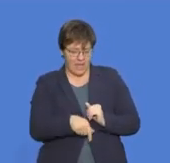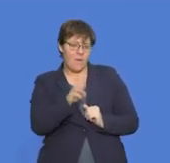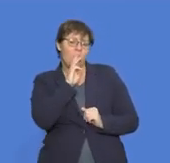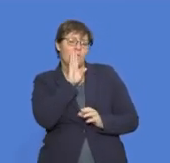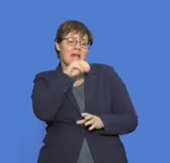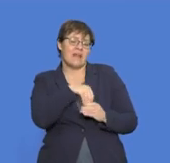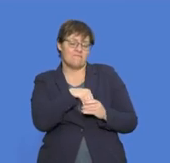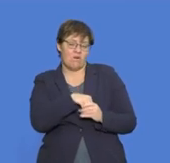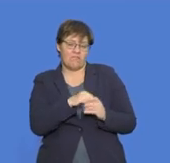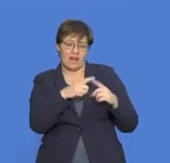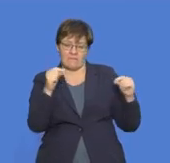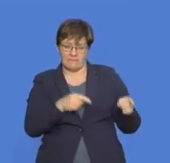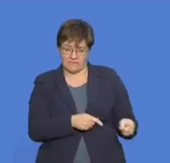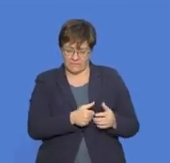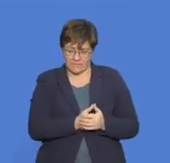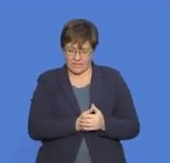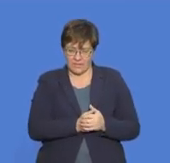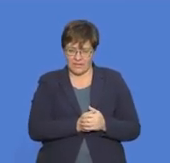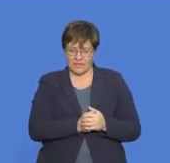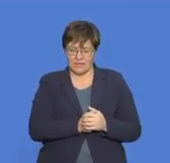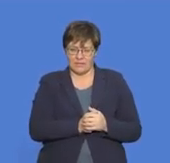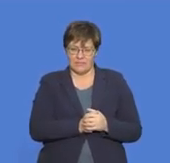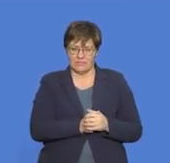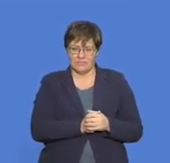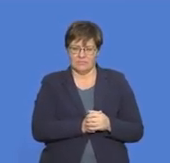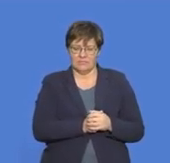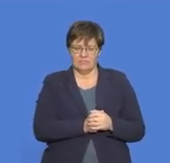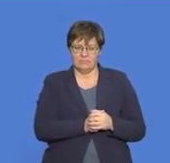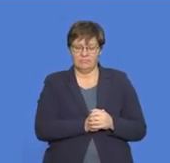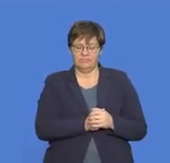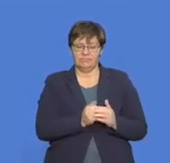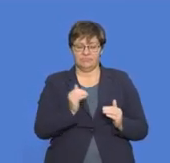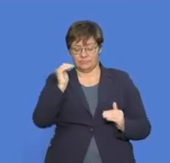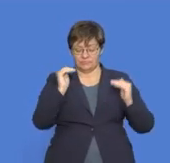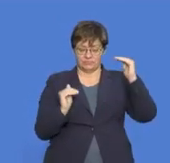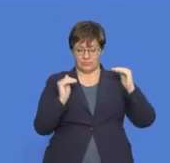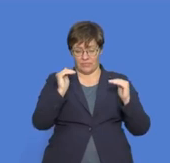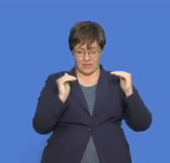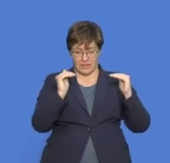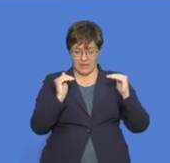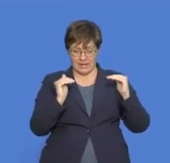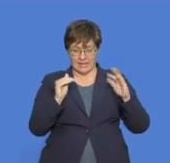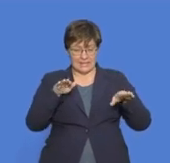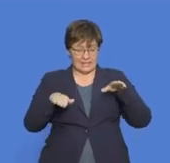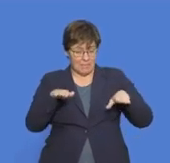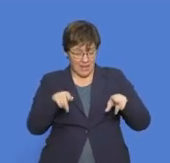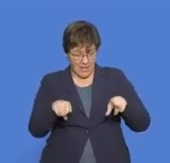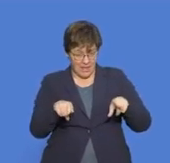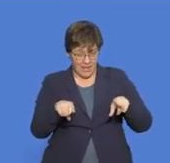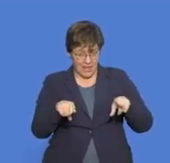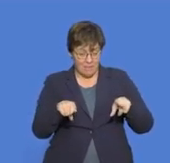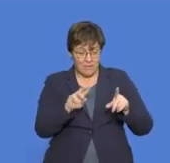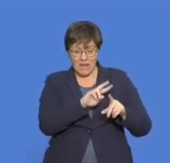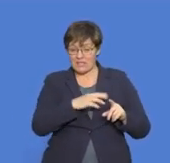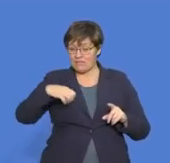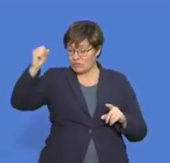water molecules inside the leaf. And if the concentration is the same, is there going to be